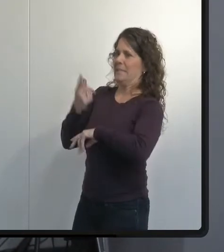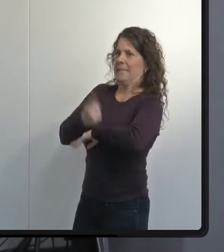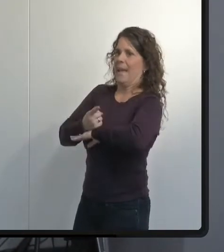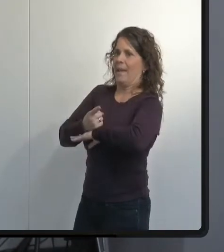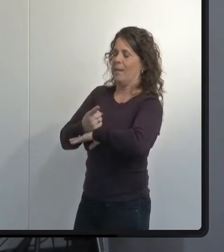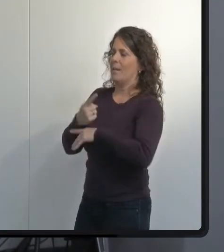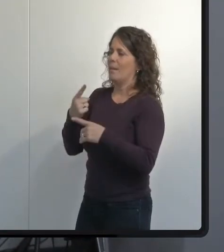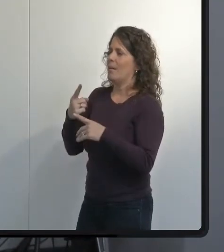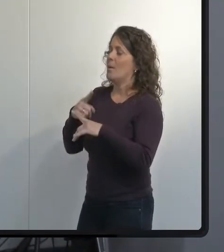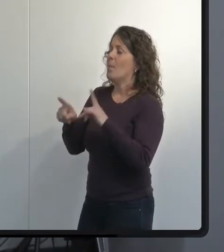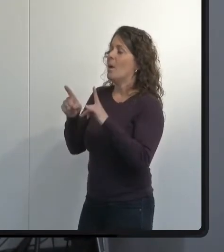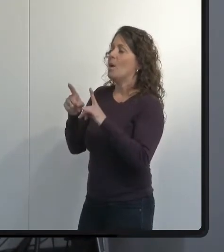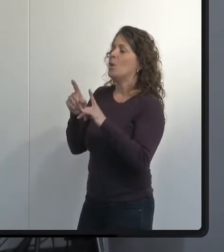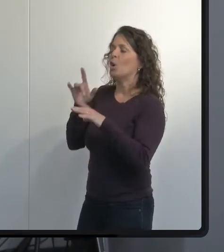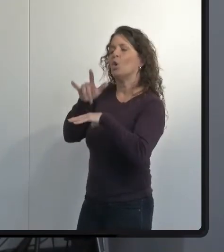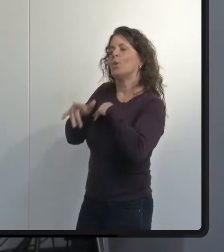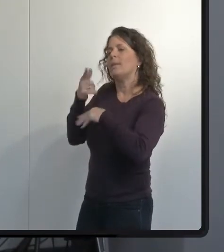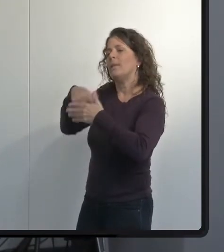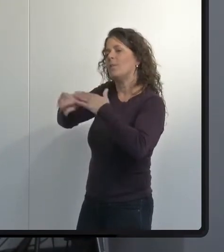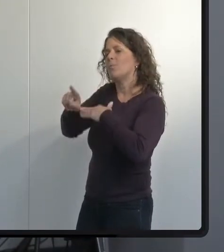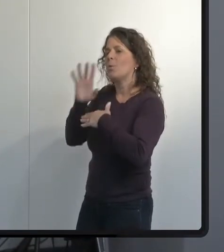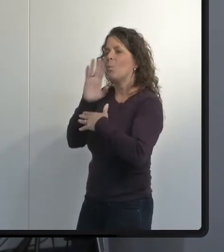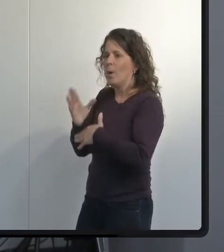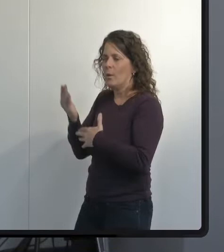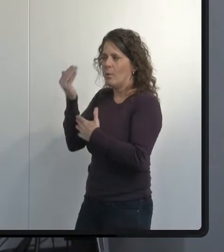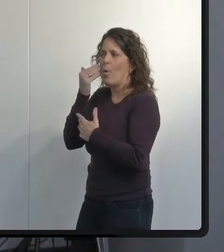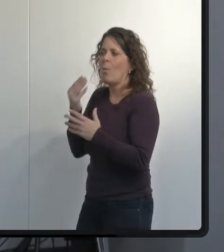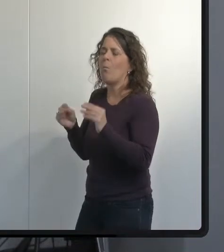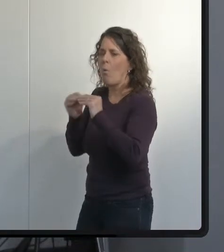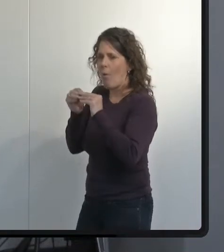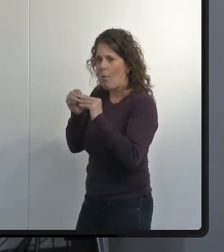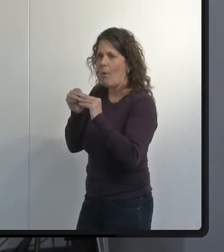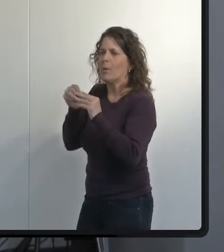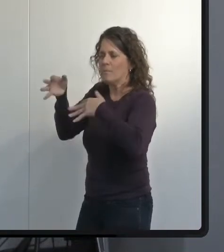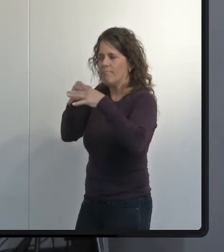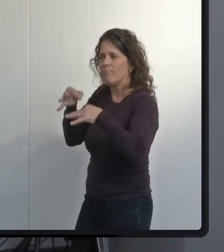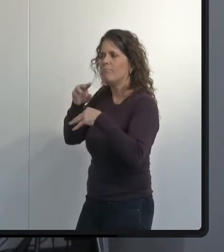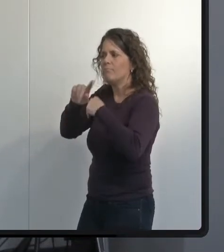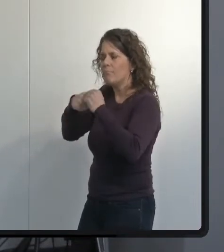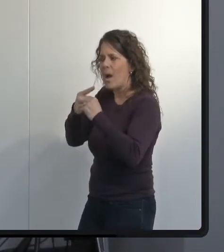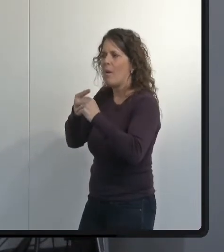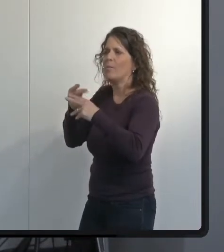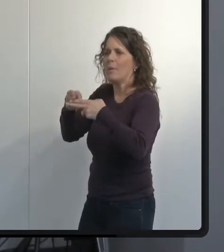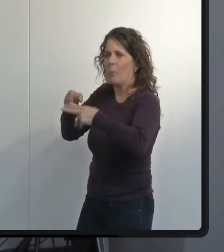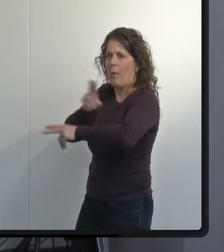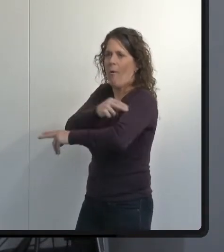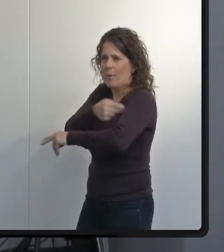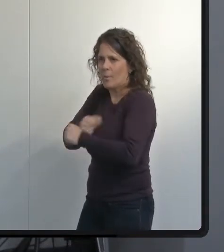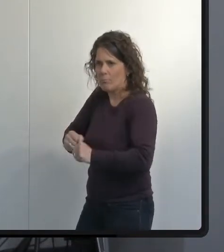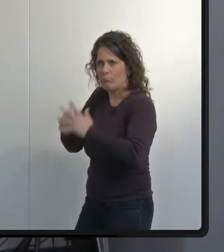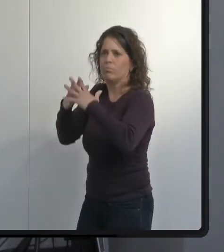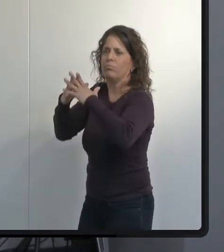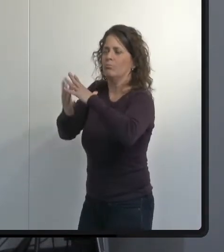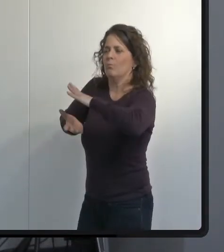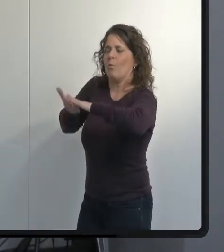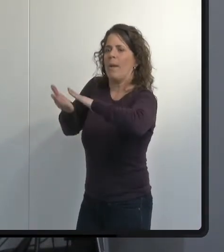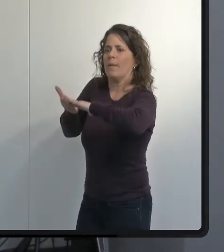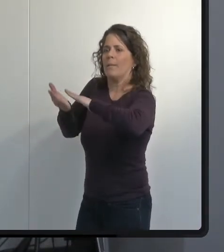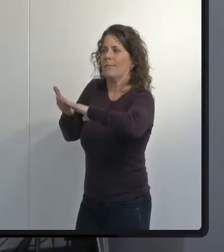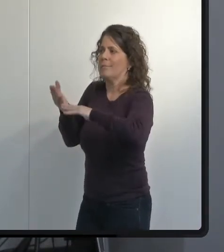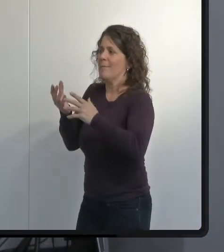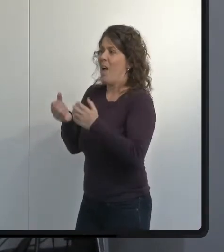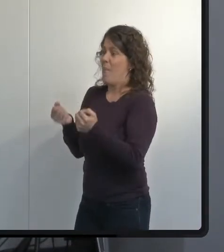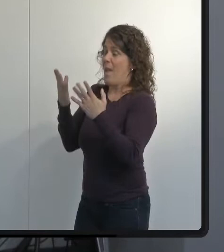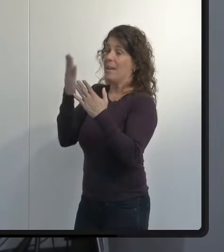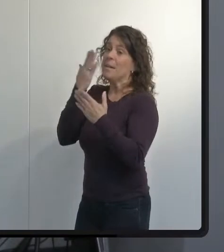we'll know more early next week in terms of an actual finite time and when that facility will be up and running. With regards to capacity, it's